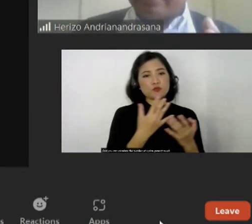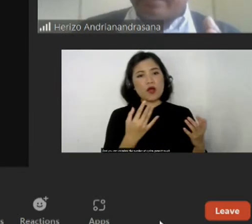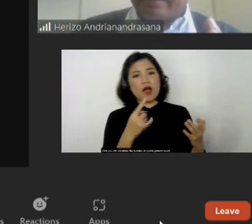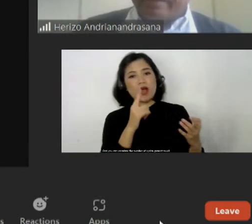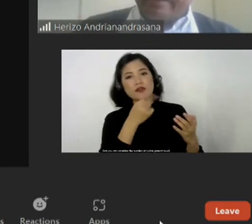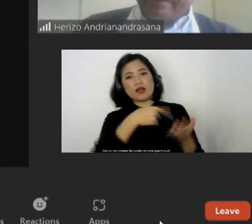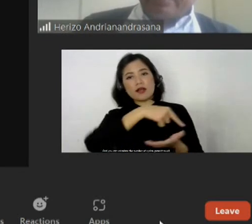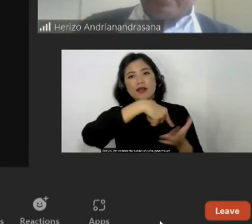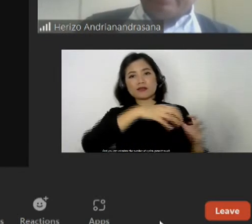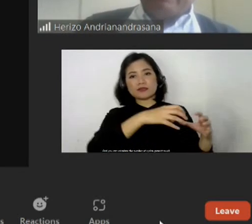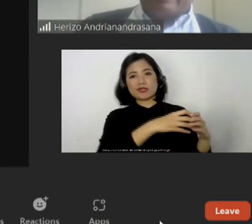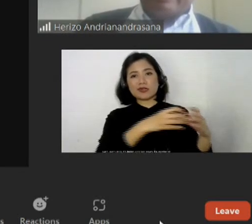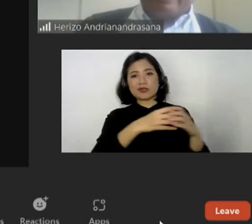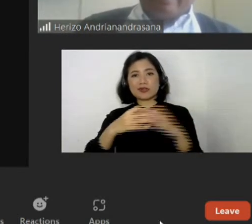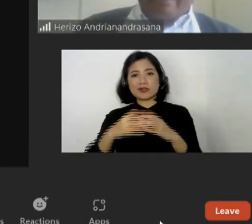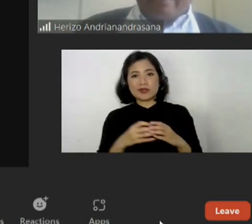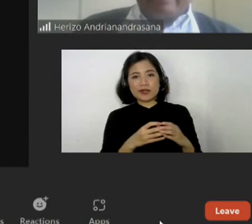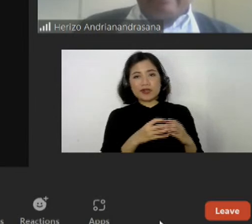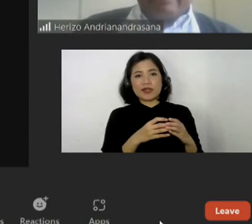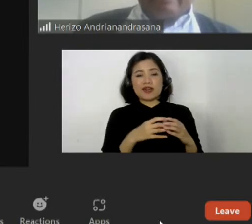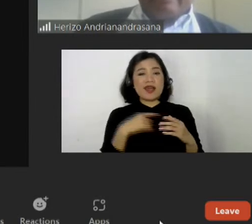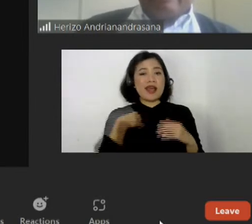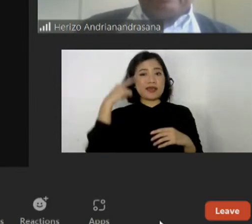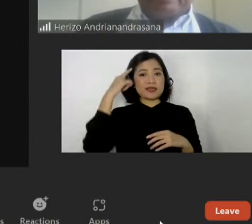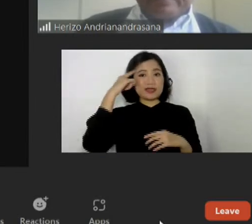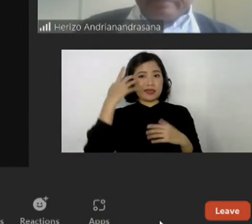the cluster. So I think